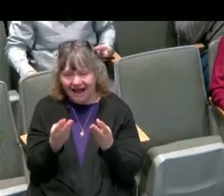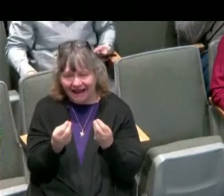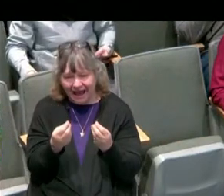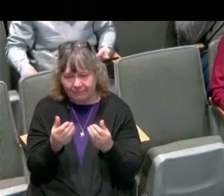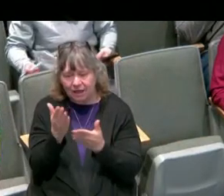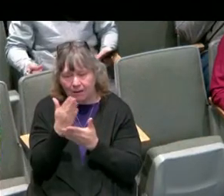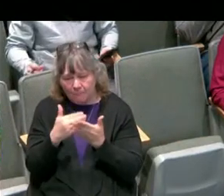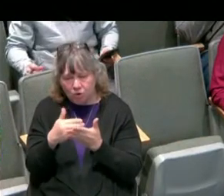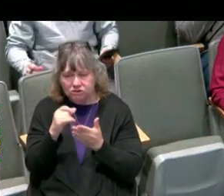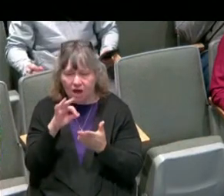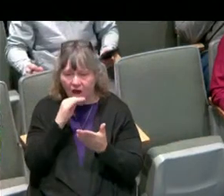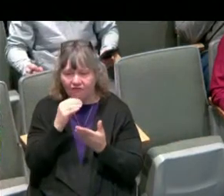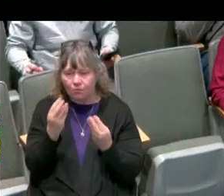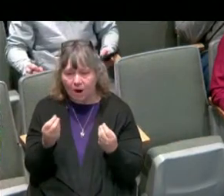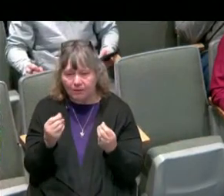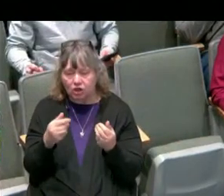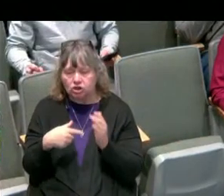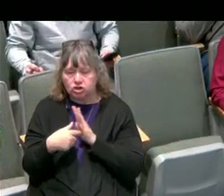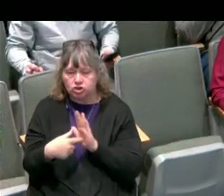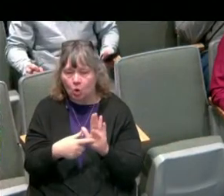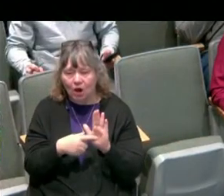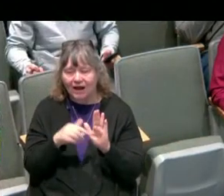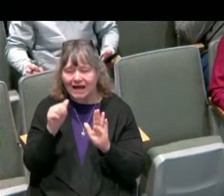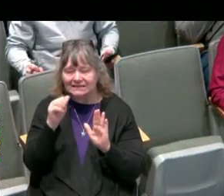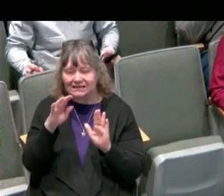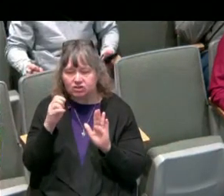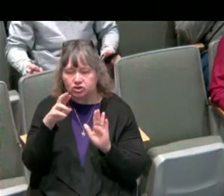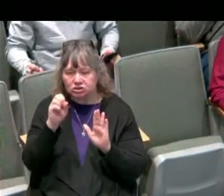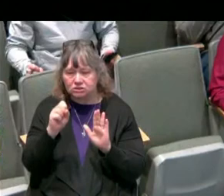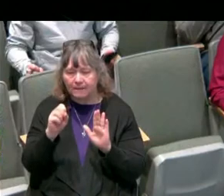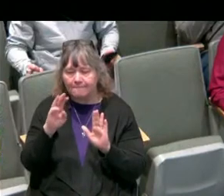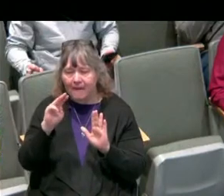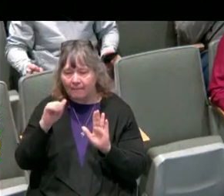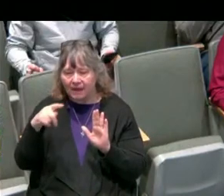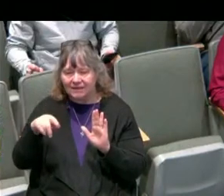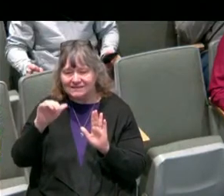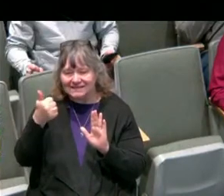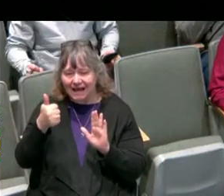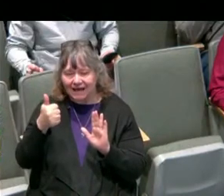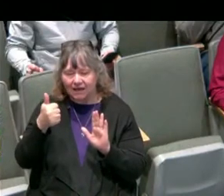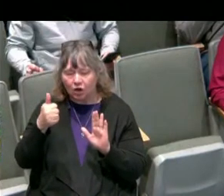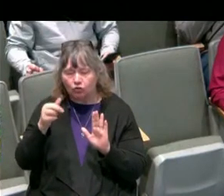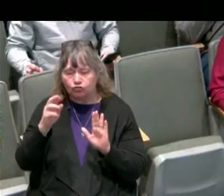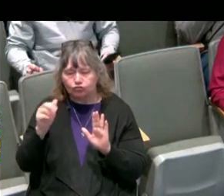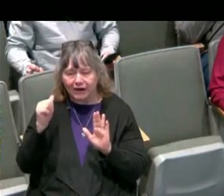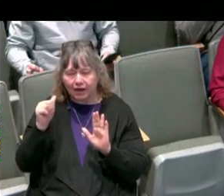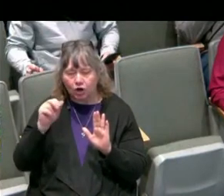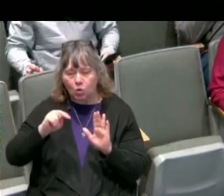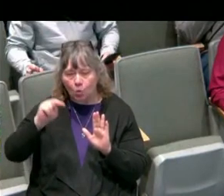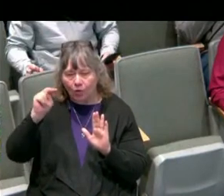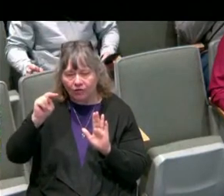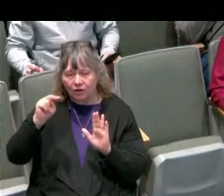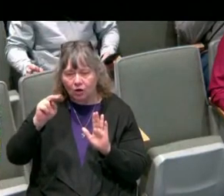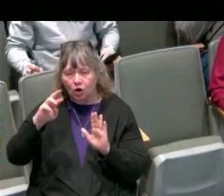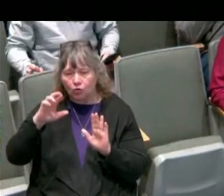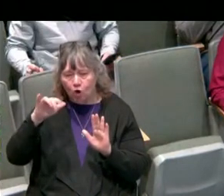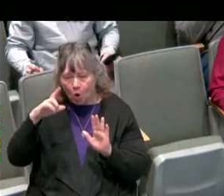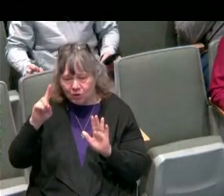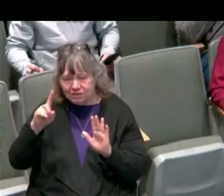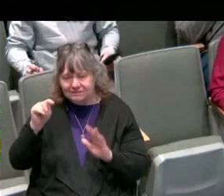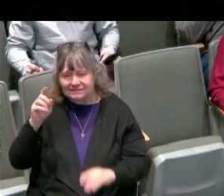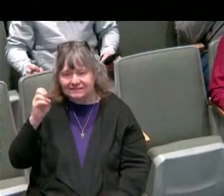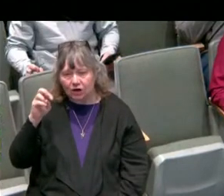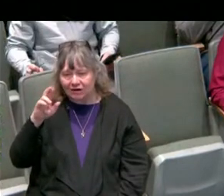a portion of property shown on assessors map 10 Lot 4 rear North Pond Terror Road Terrace